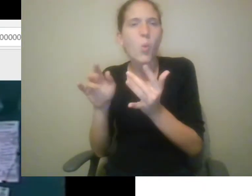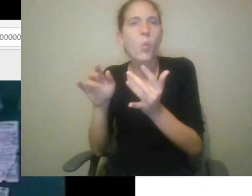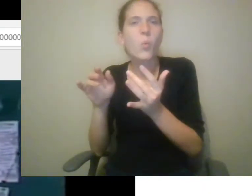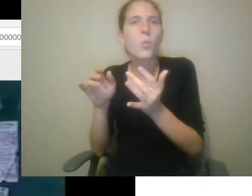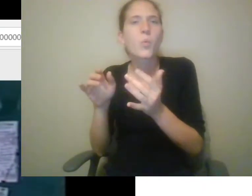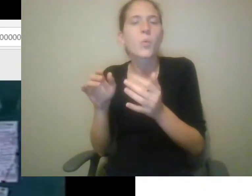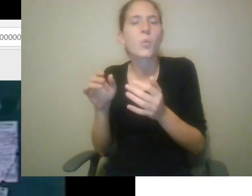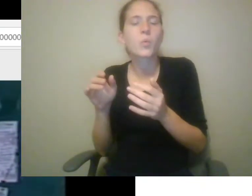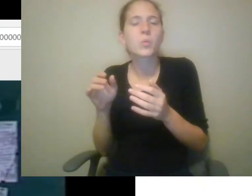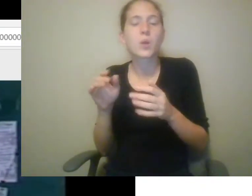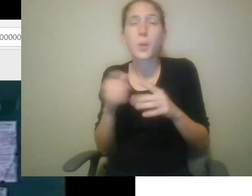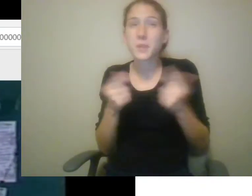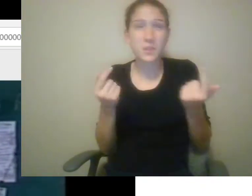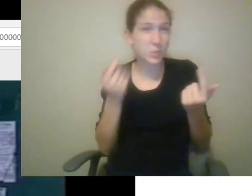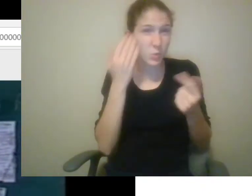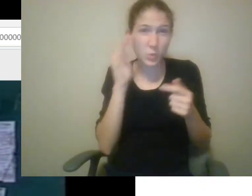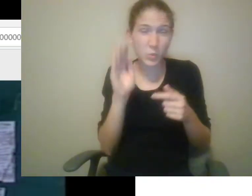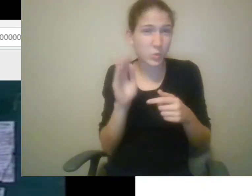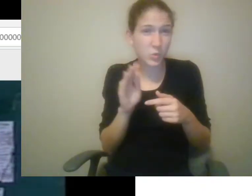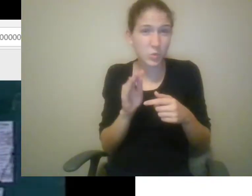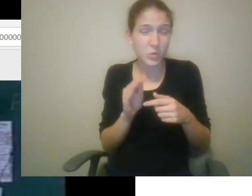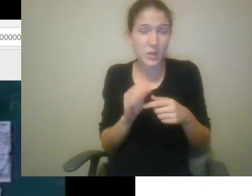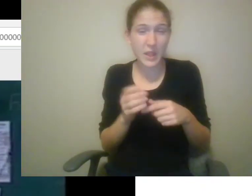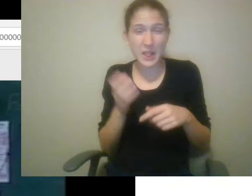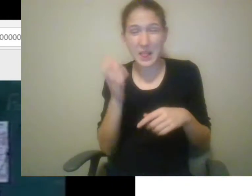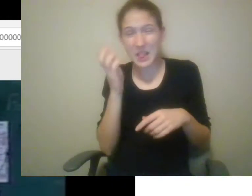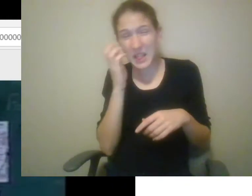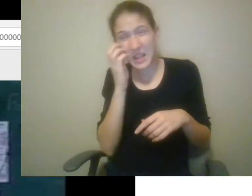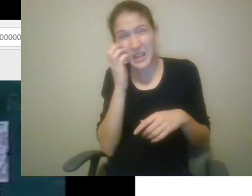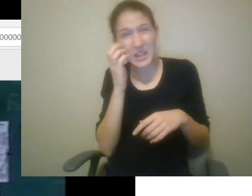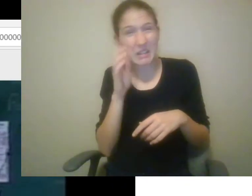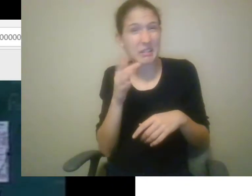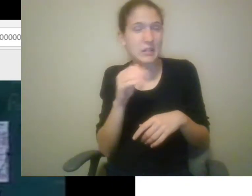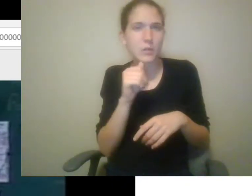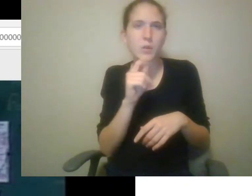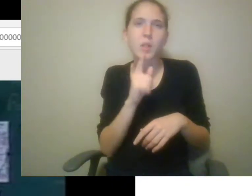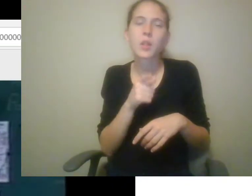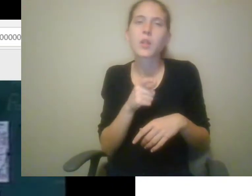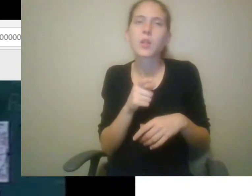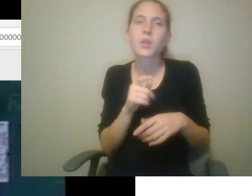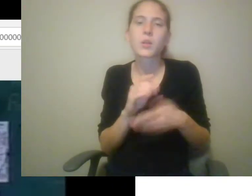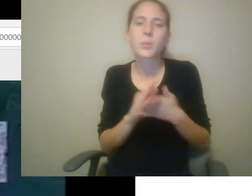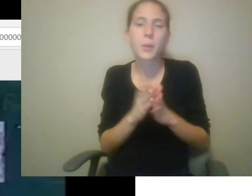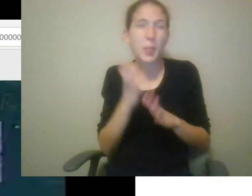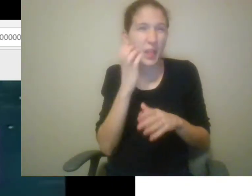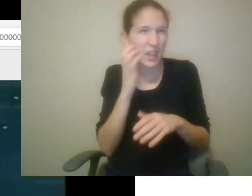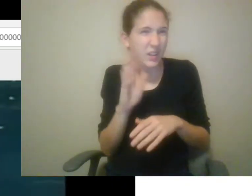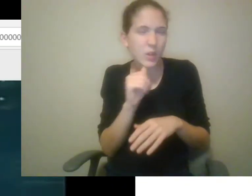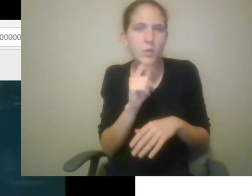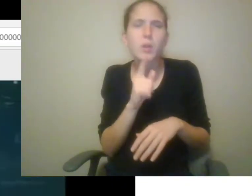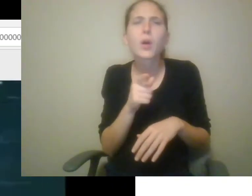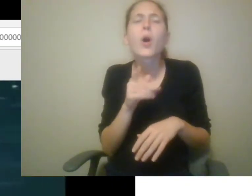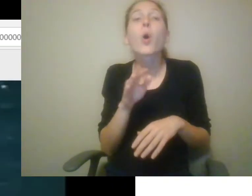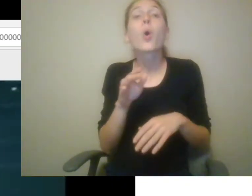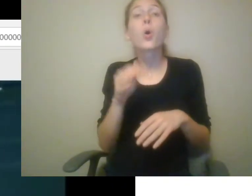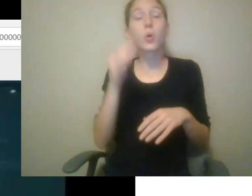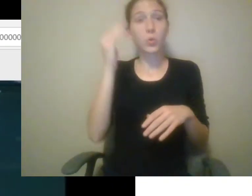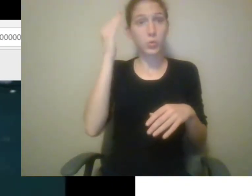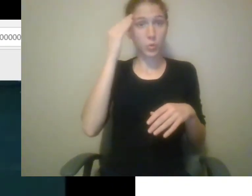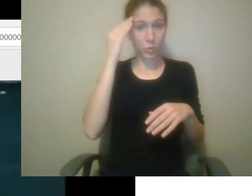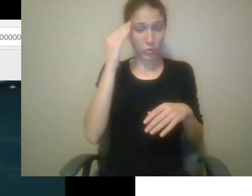Alright, Jenny? Not close. Thickening is a good word for it. Let me ask this. Anybody here ever make frozen orange